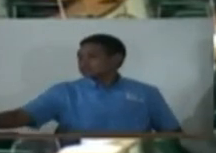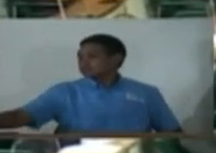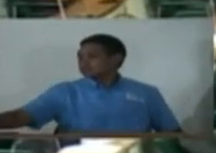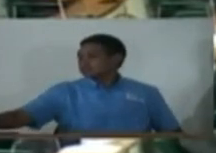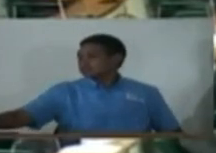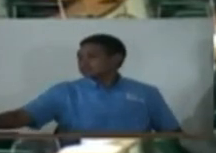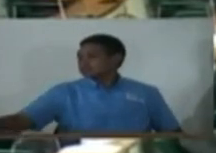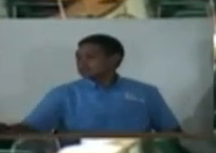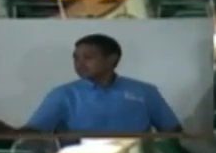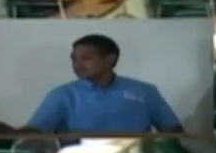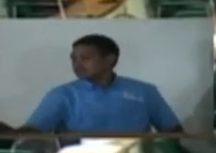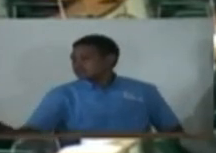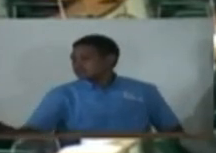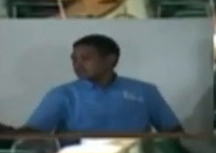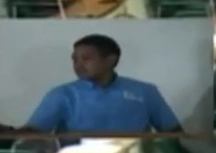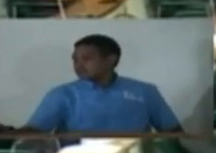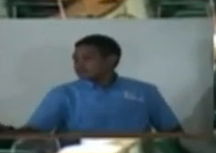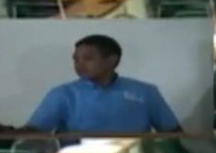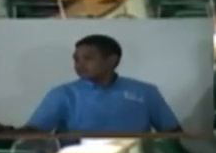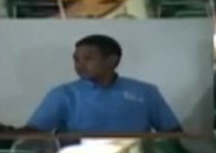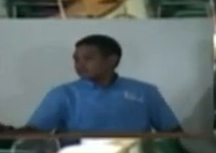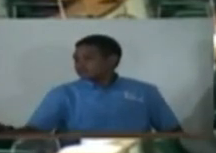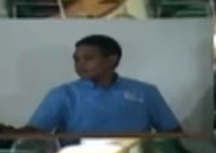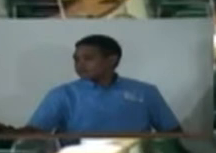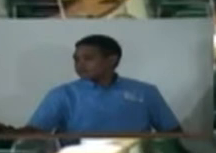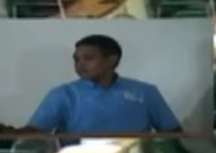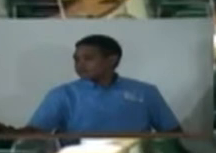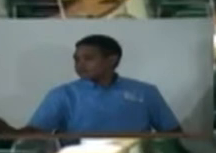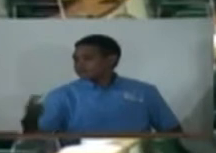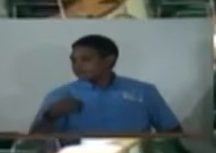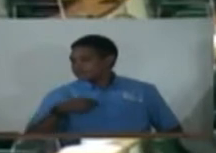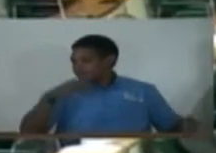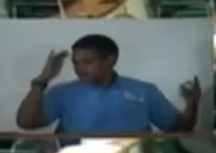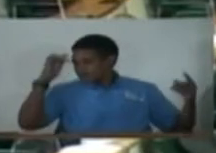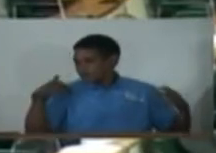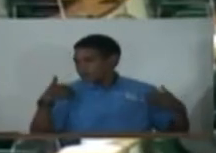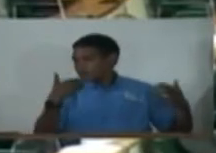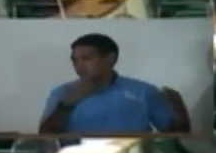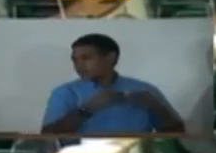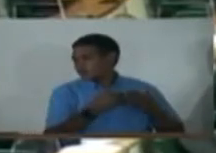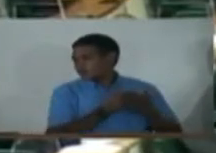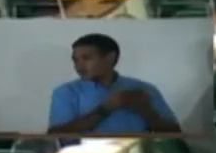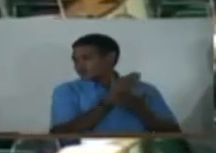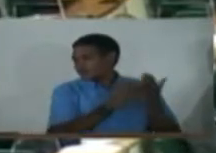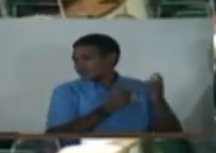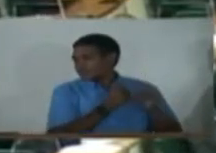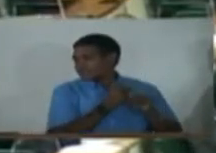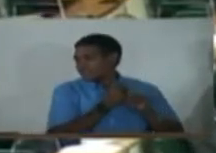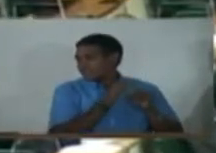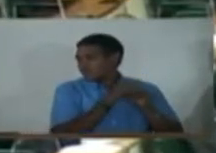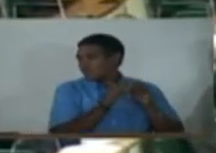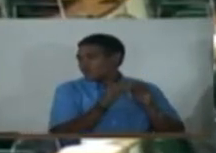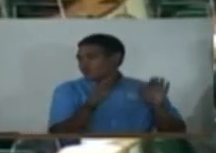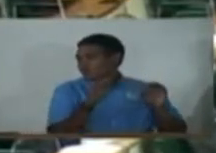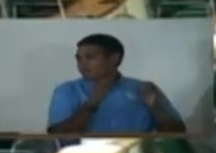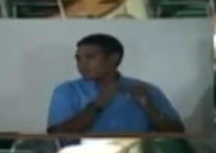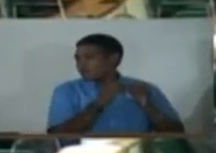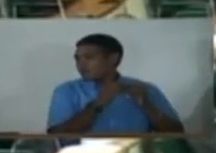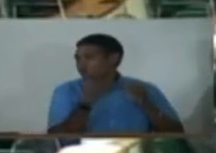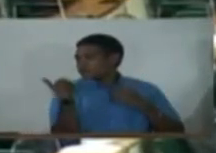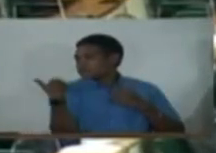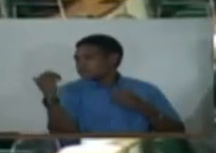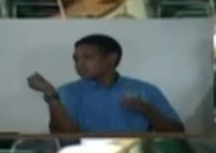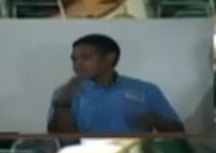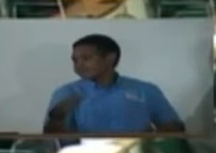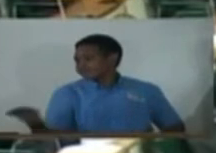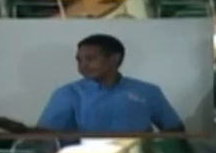considering, as we move along into this new phase of the management of the pandemic, putting more responsibility